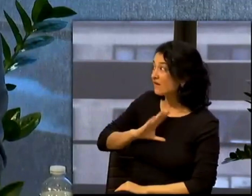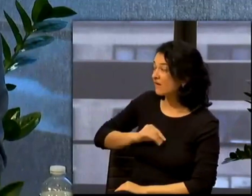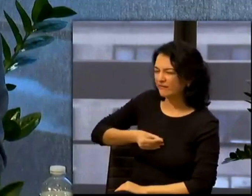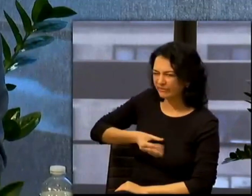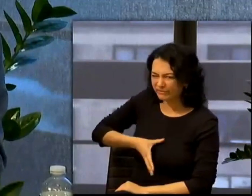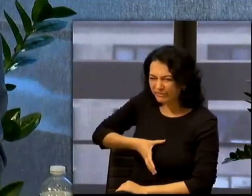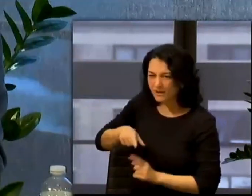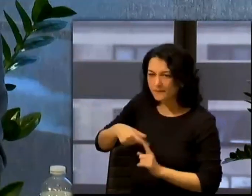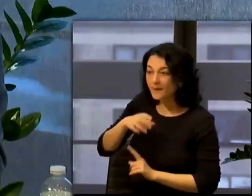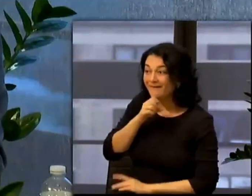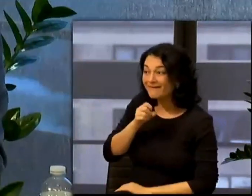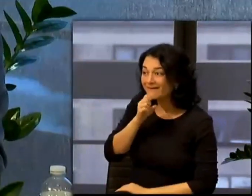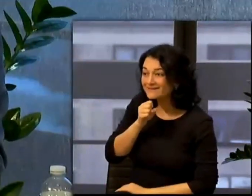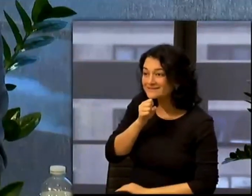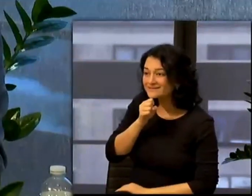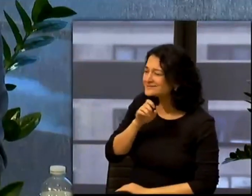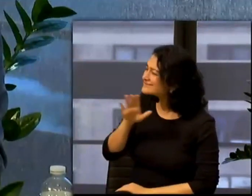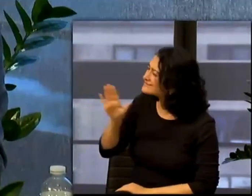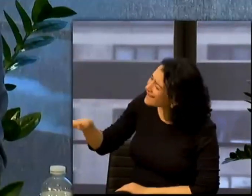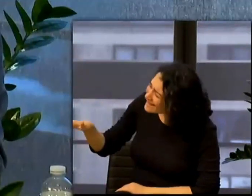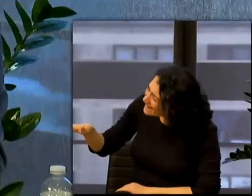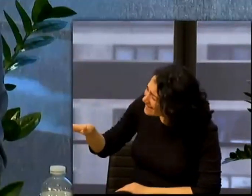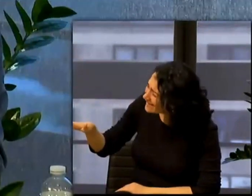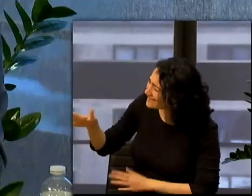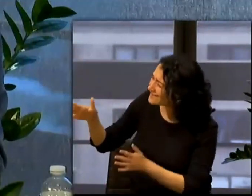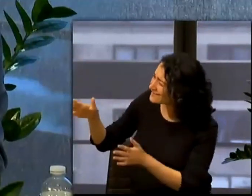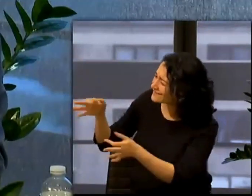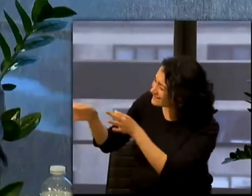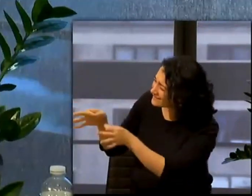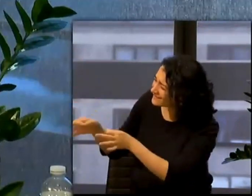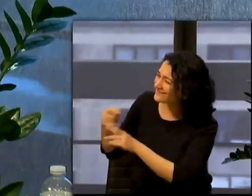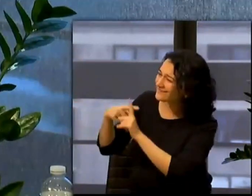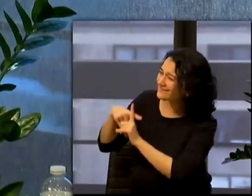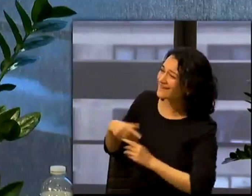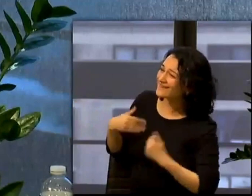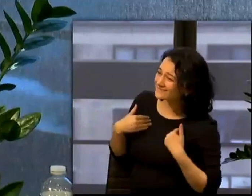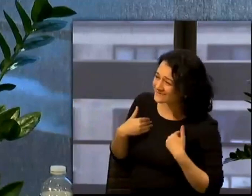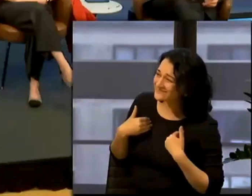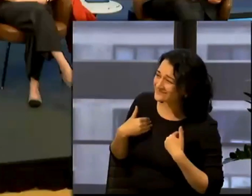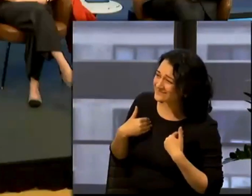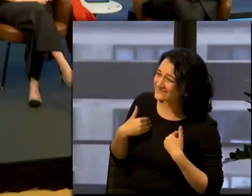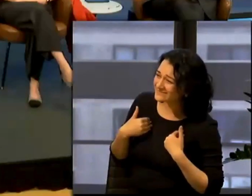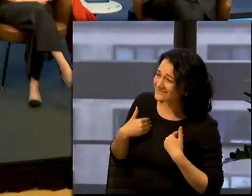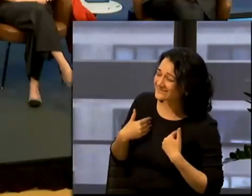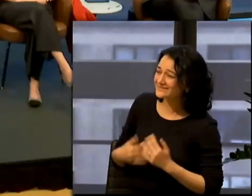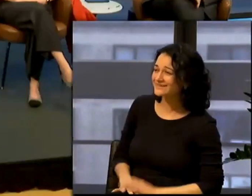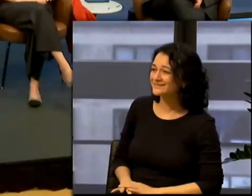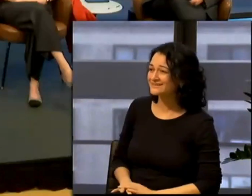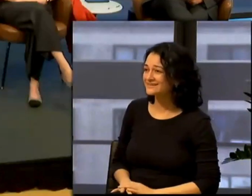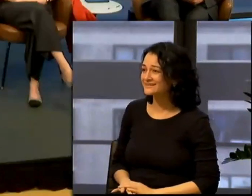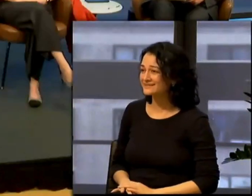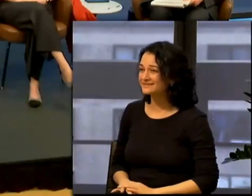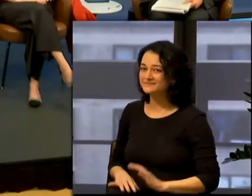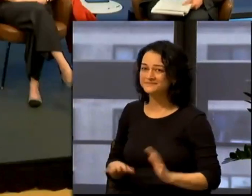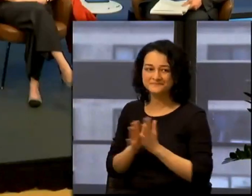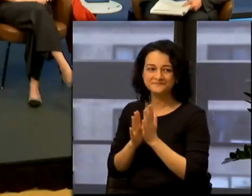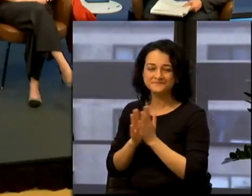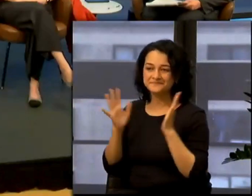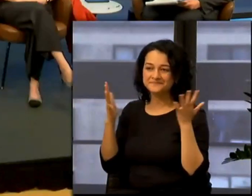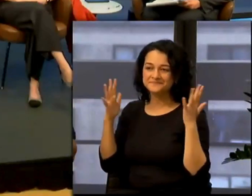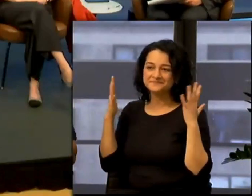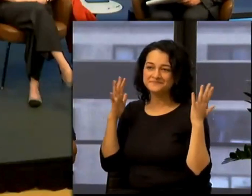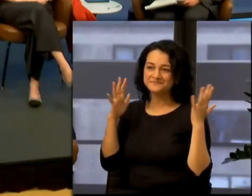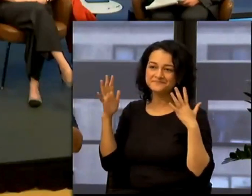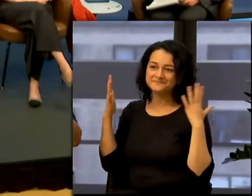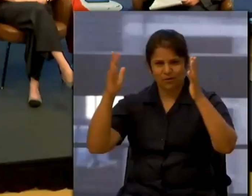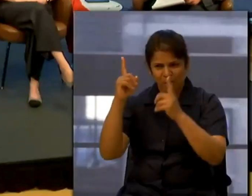to be, in front of Congress or in Washington, D.C. Great, thank you. Well, please give our panelists a